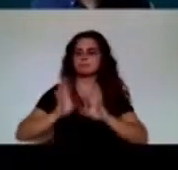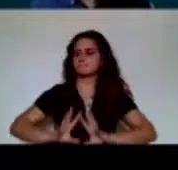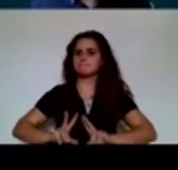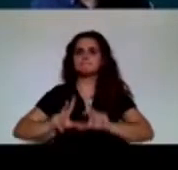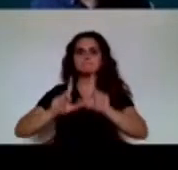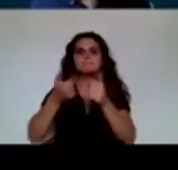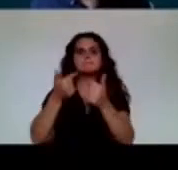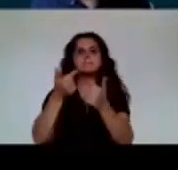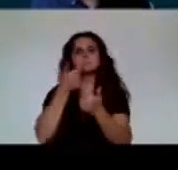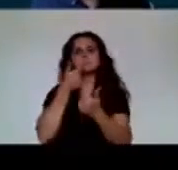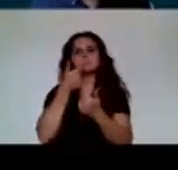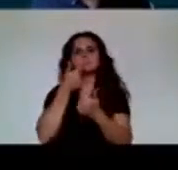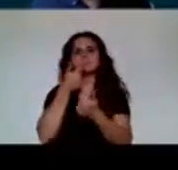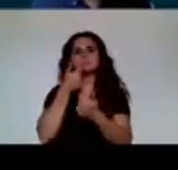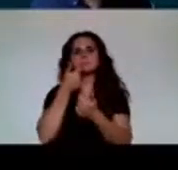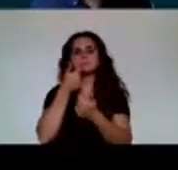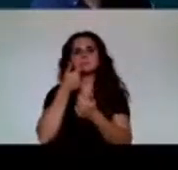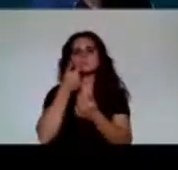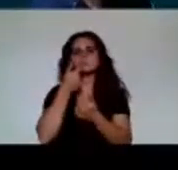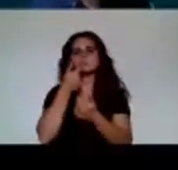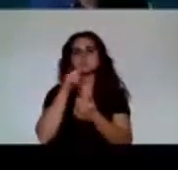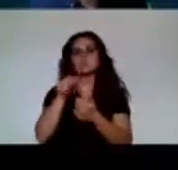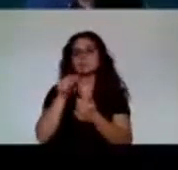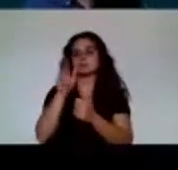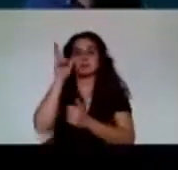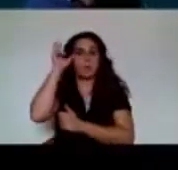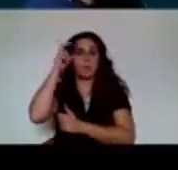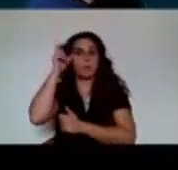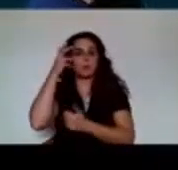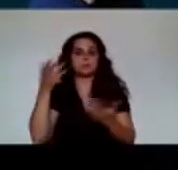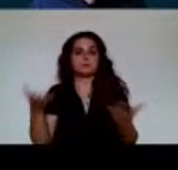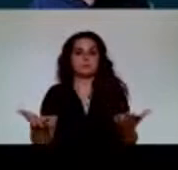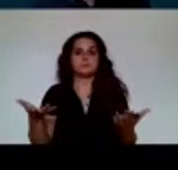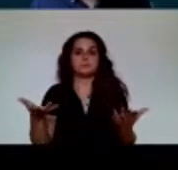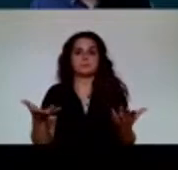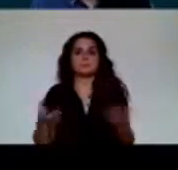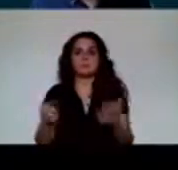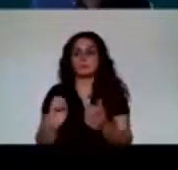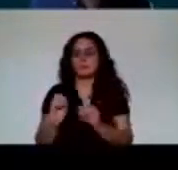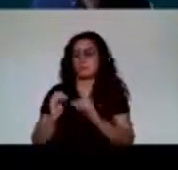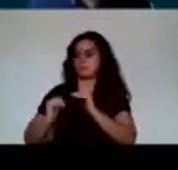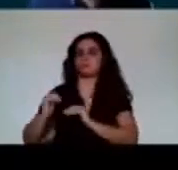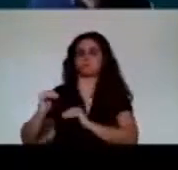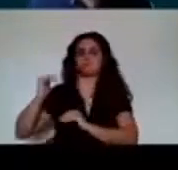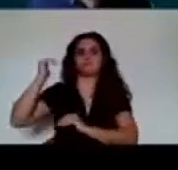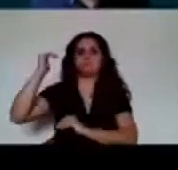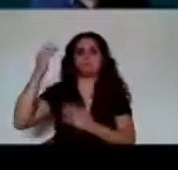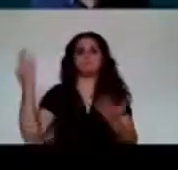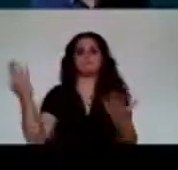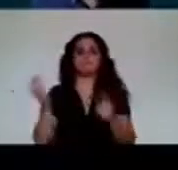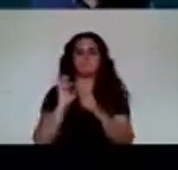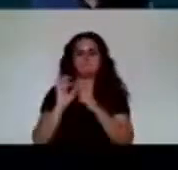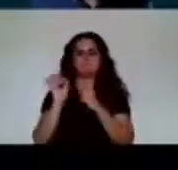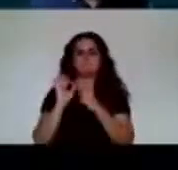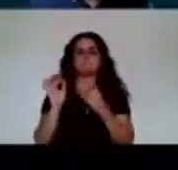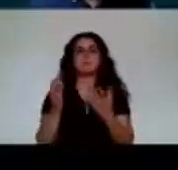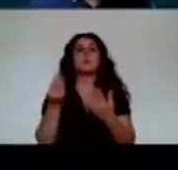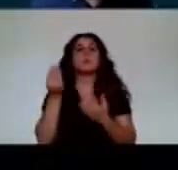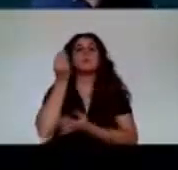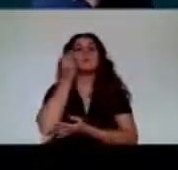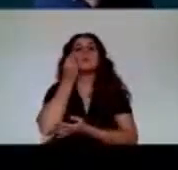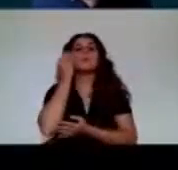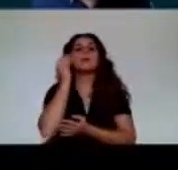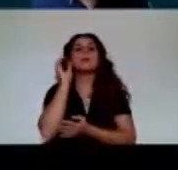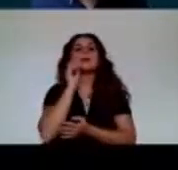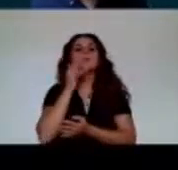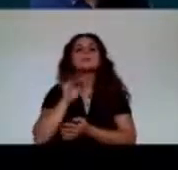an understanding of these notions, also as they grow older? More specifically, so how does